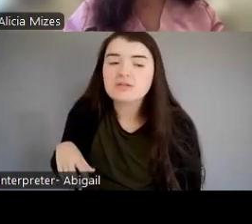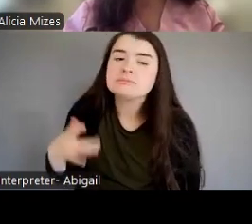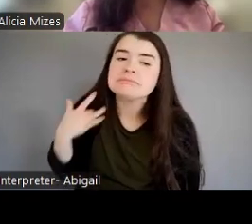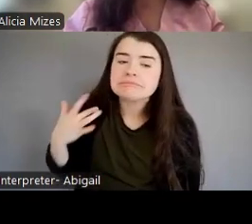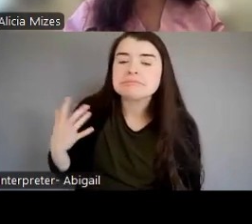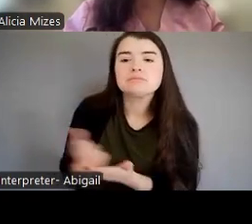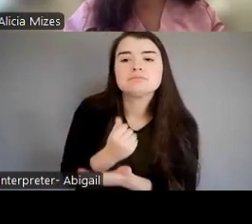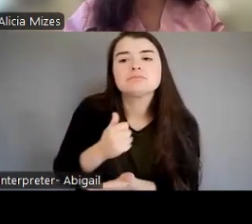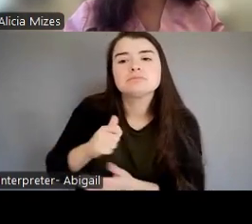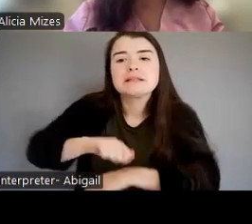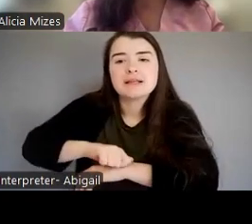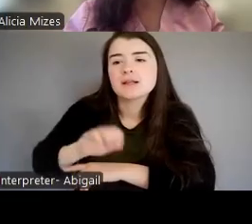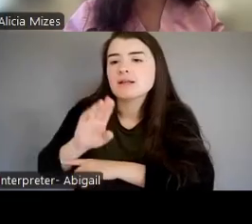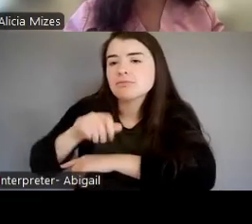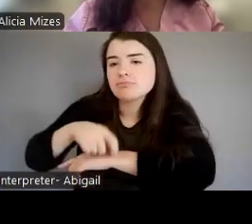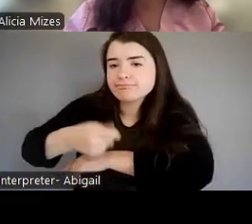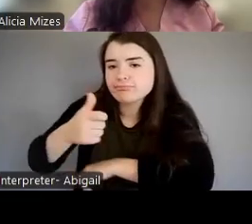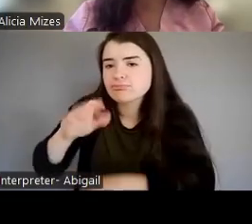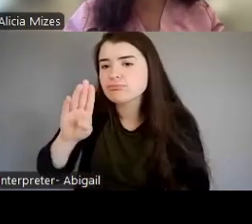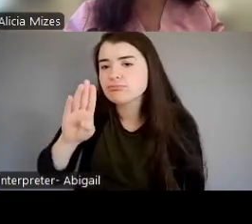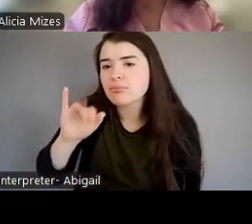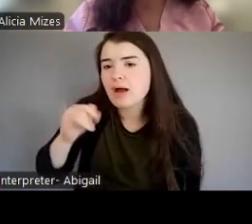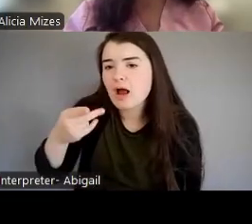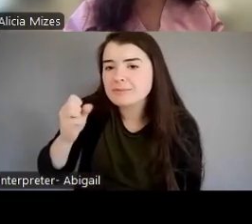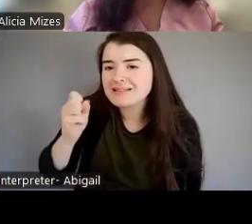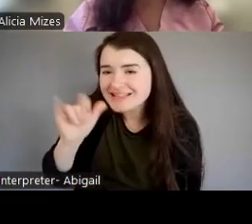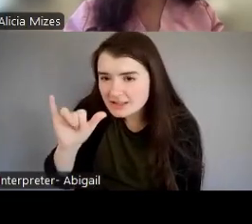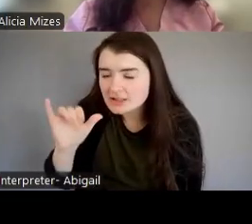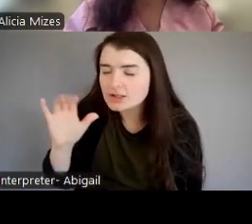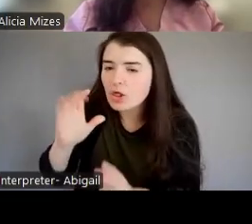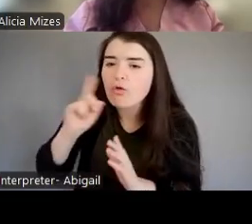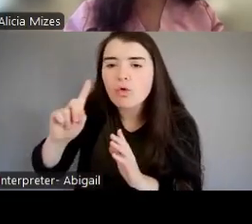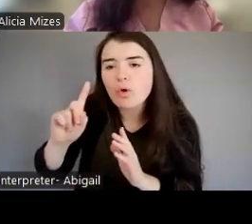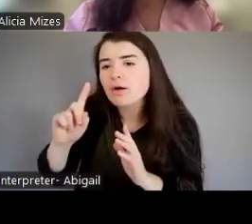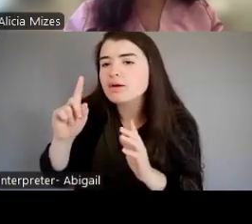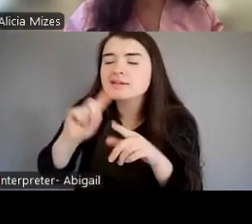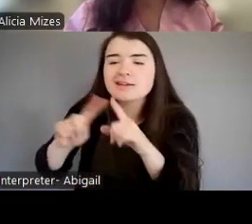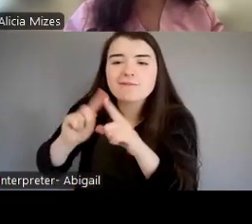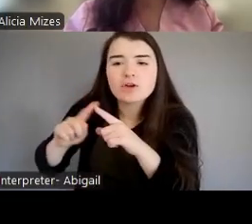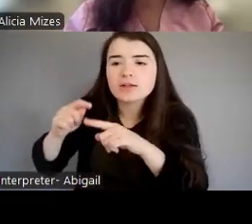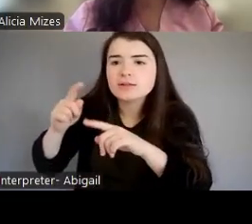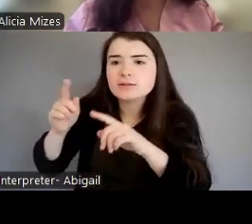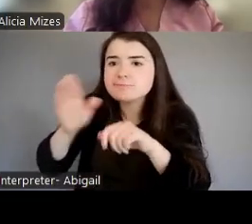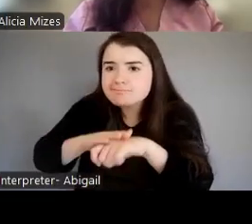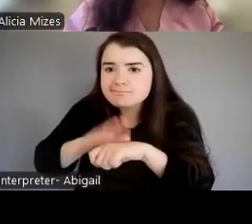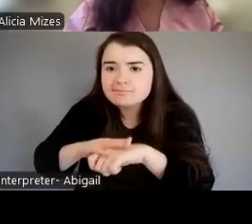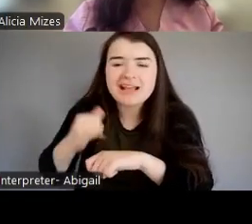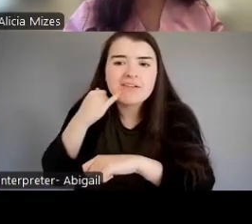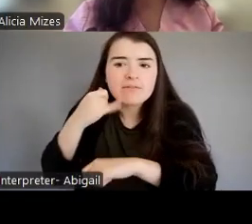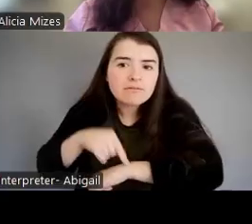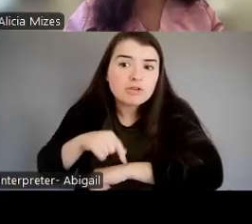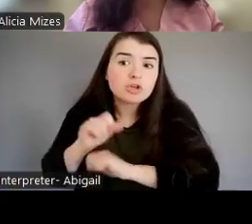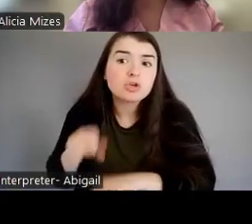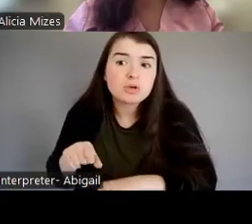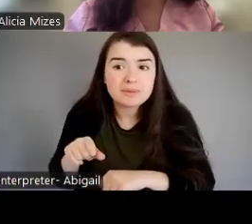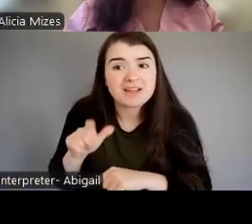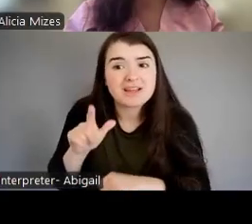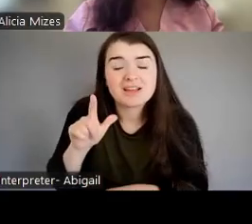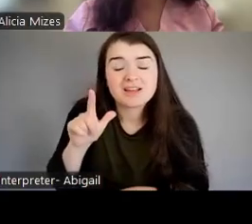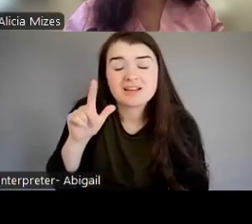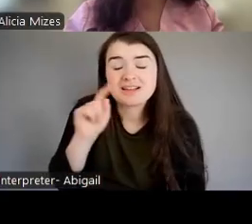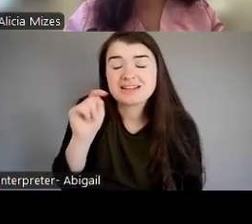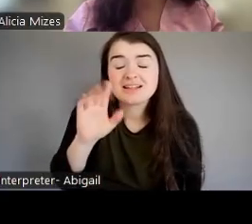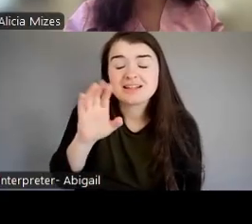skin biopsy, we look for T-cell rearrangement markers, which tell us, are we worried about T-cell lymphoma? And if we are worried based on the